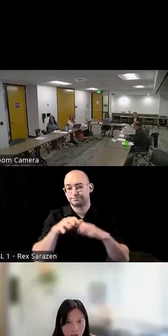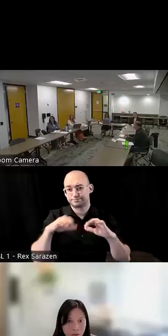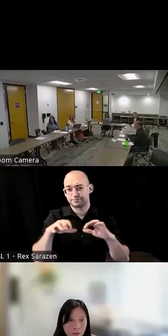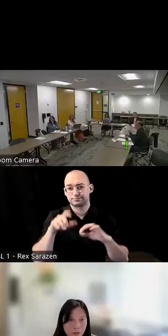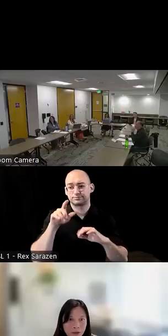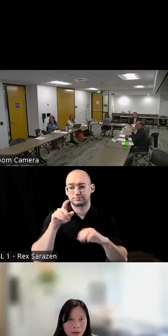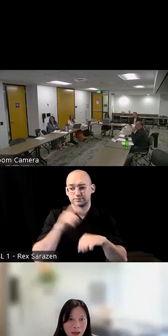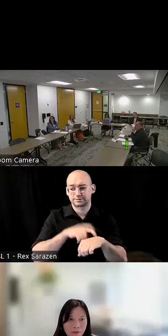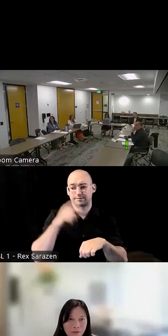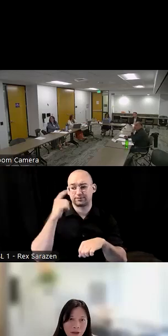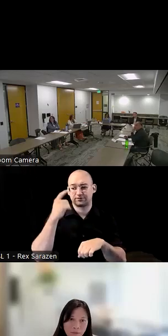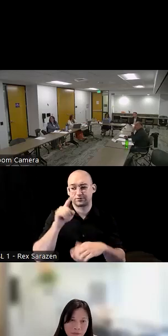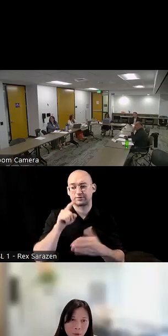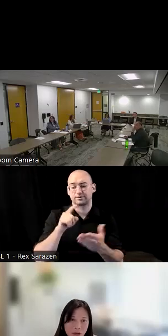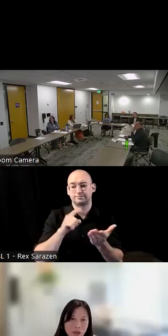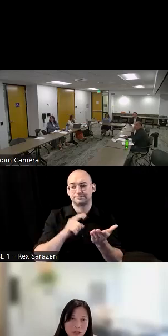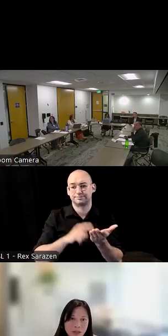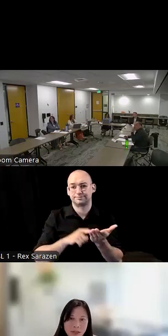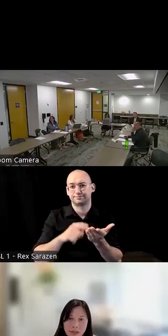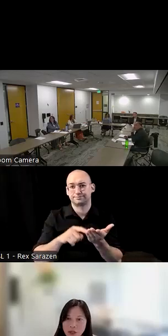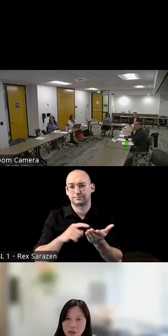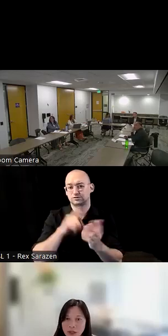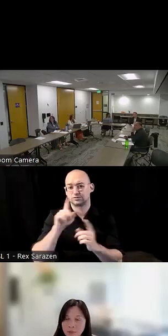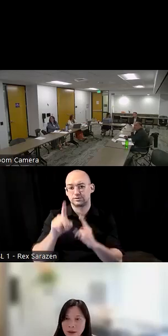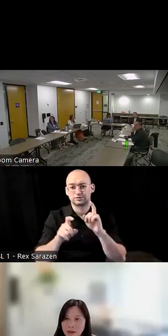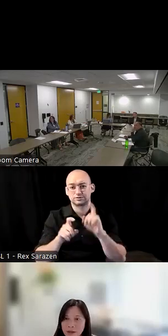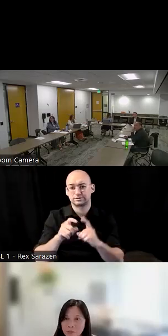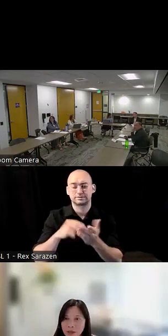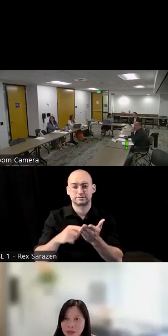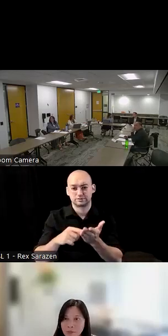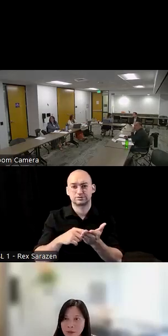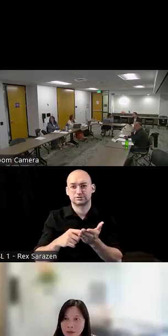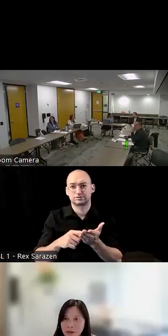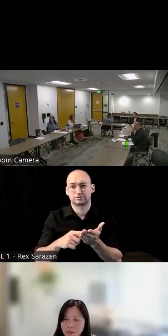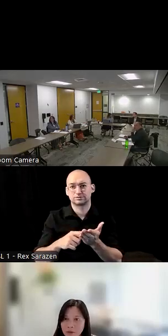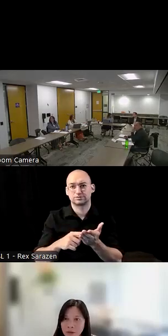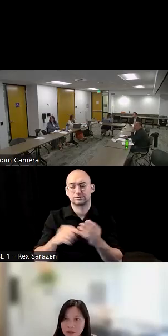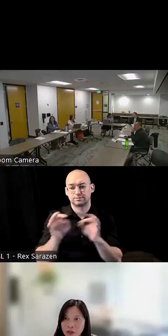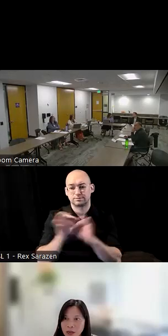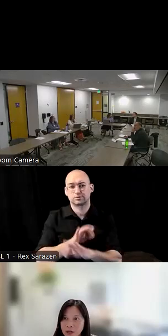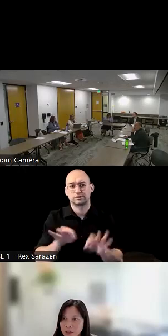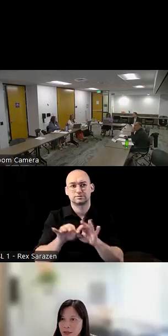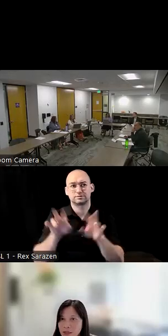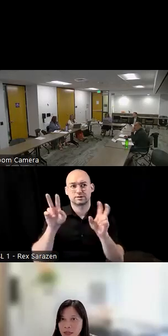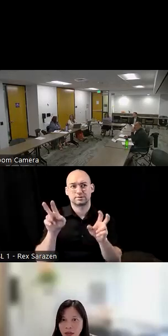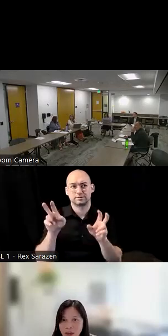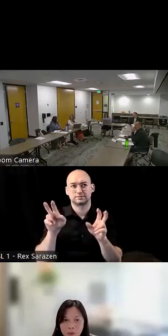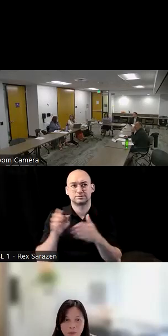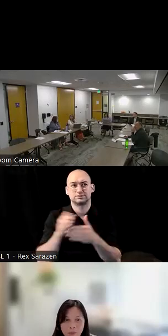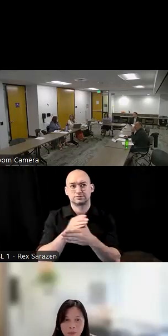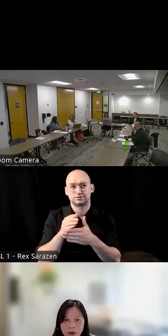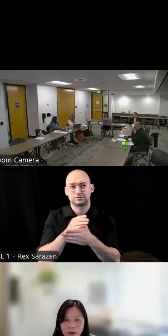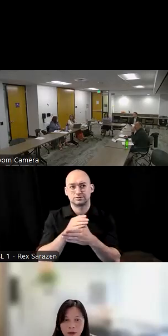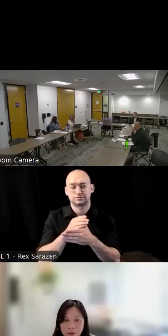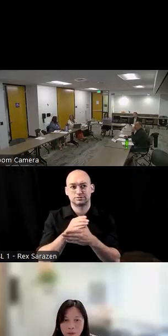time to have questions and discussion about these important topics that we just shared. I